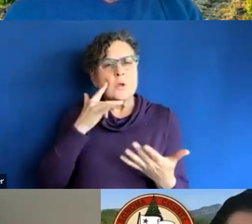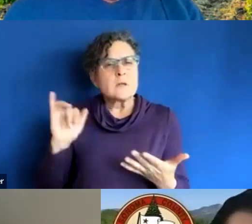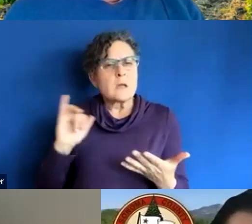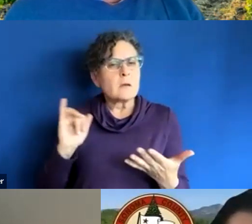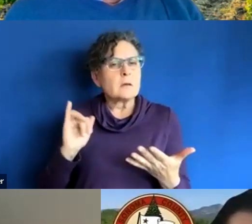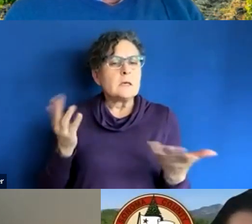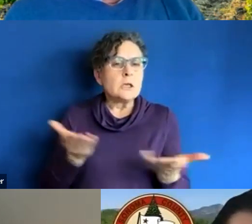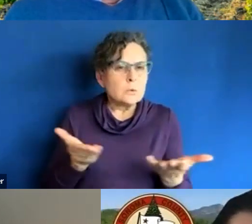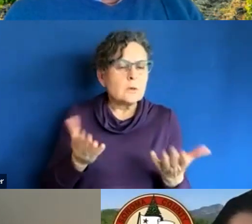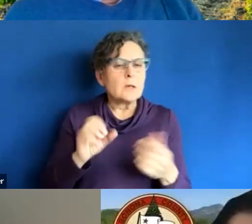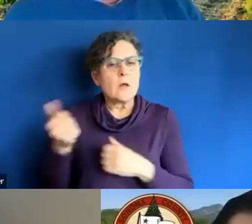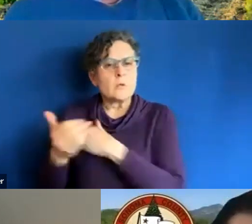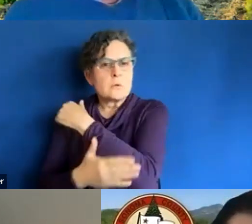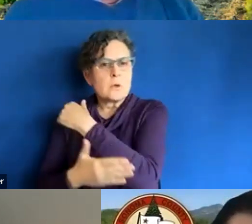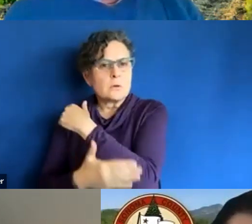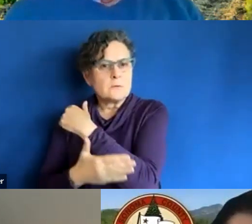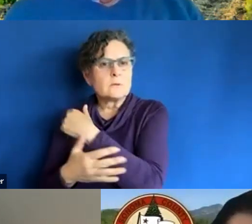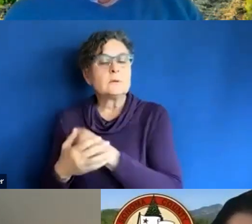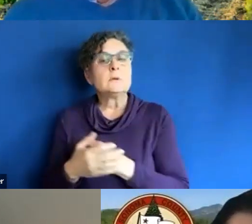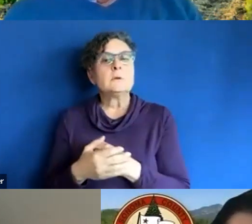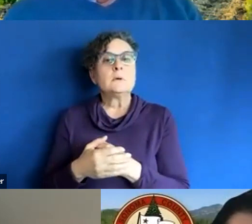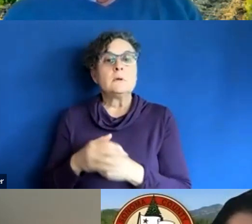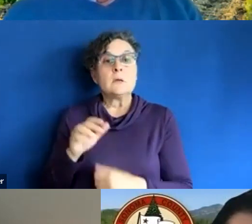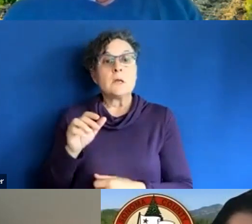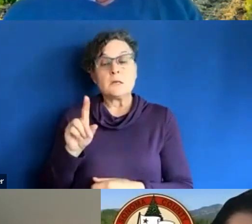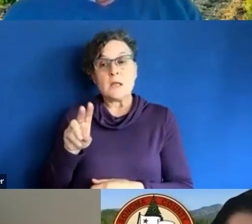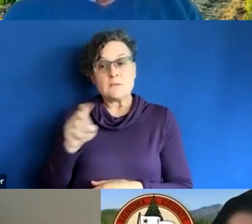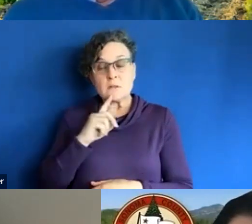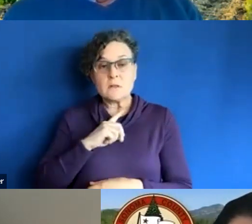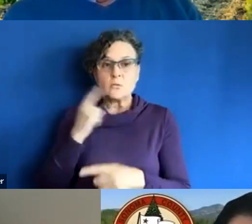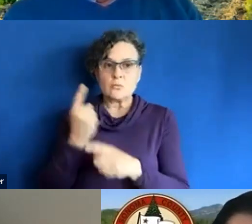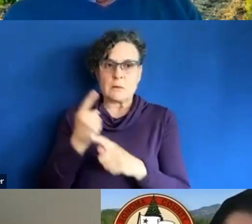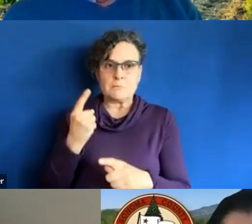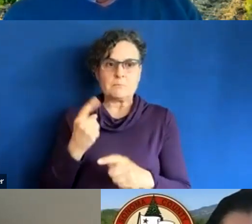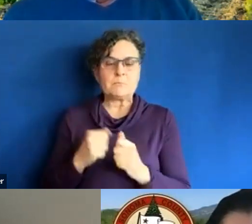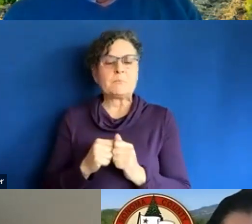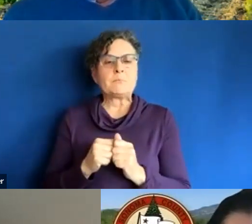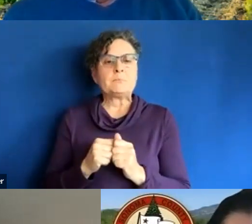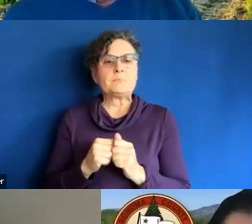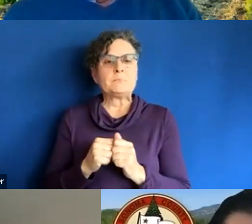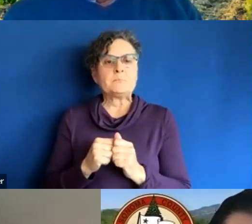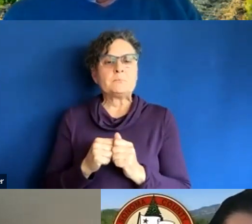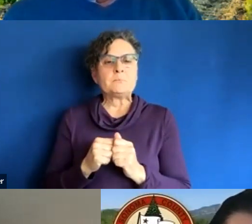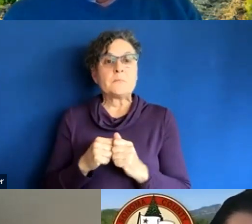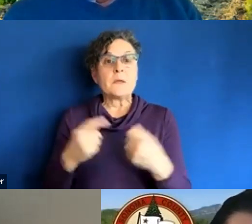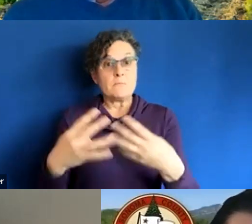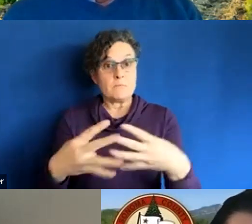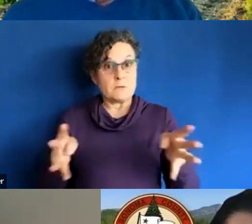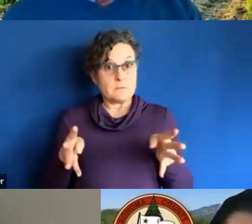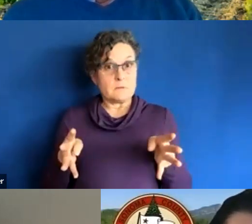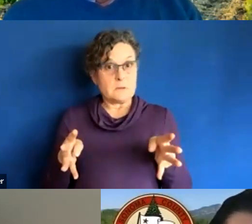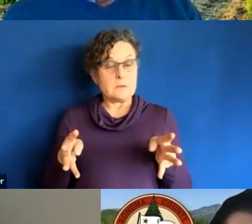County and elsewhere? Sure, and that's correct, Supervisor Corsi. These are the fencing, for instance,